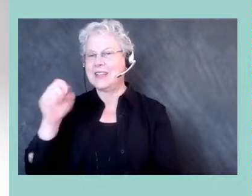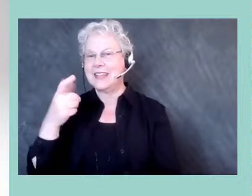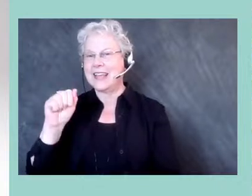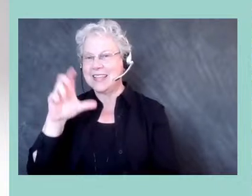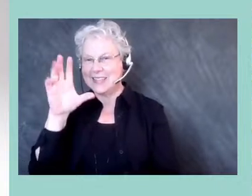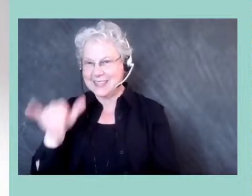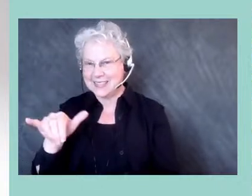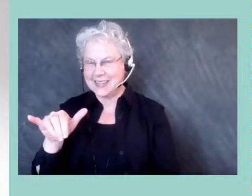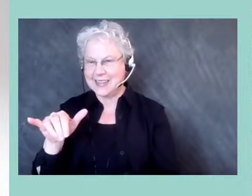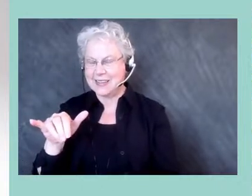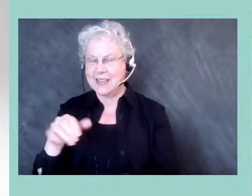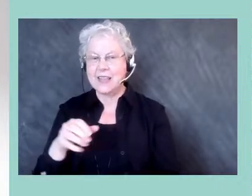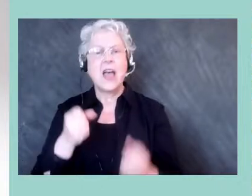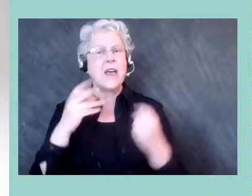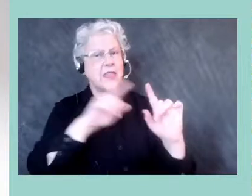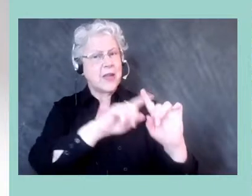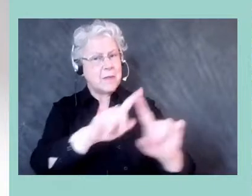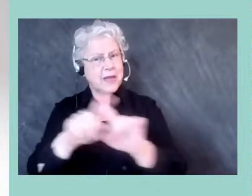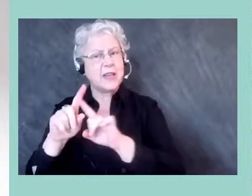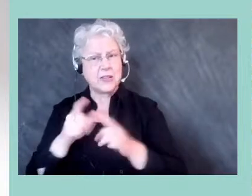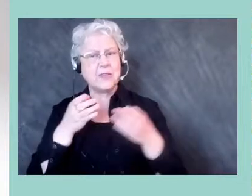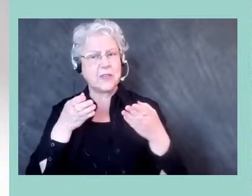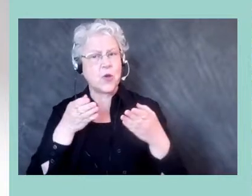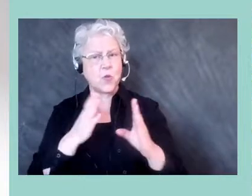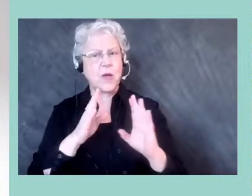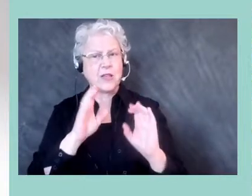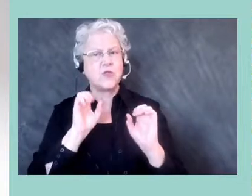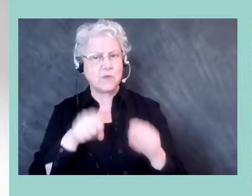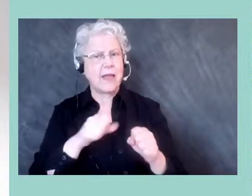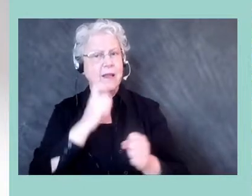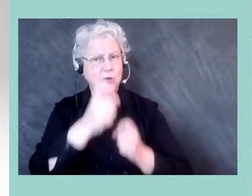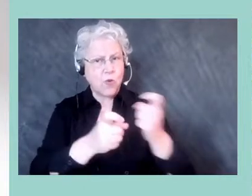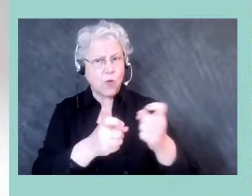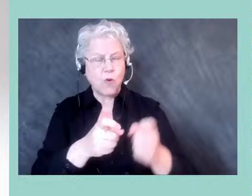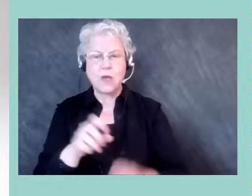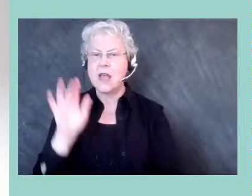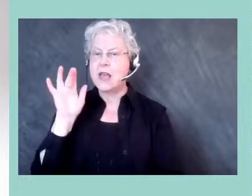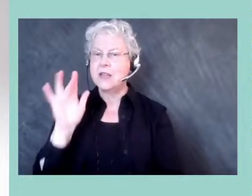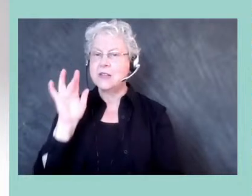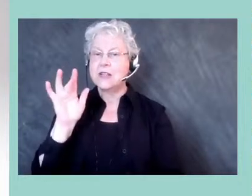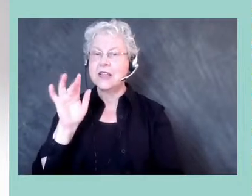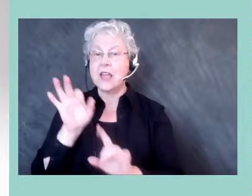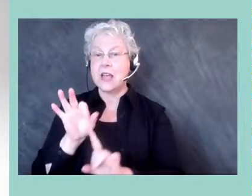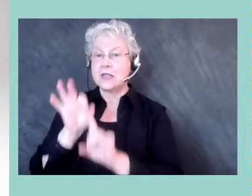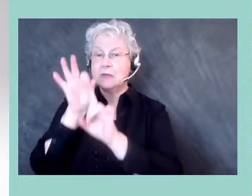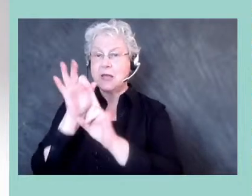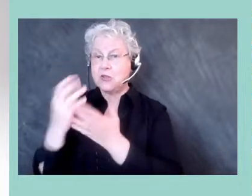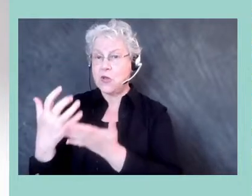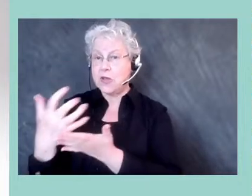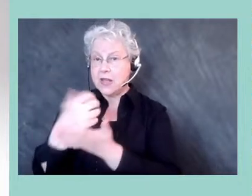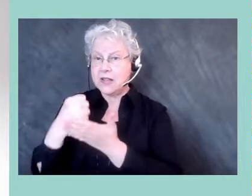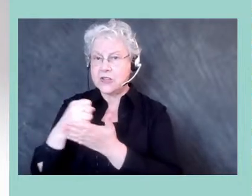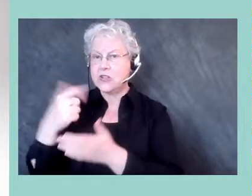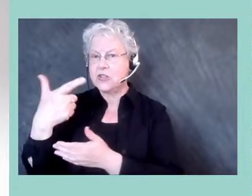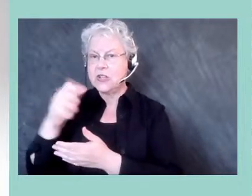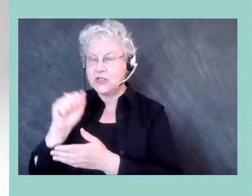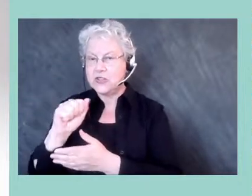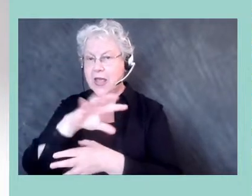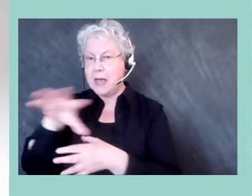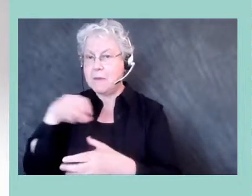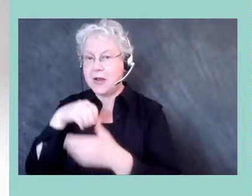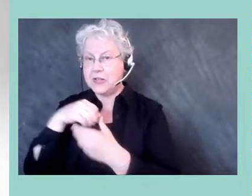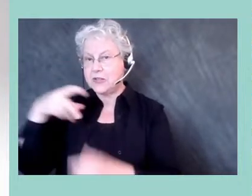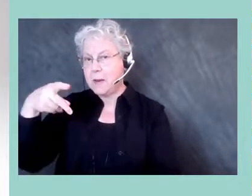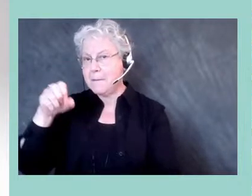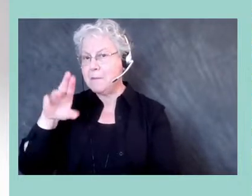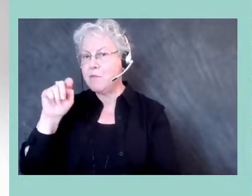can click on Special Collections in the GA Participants Portal menu, click on Donate